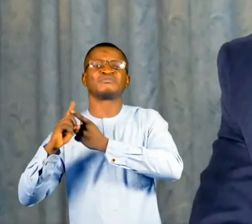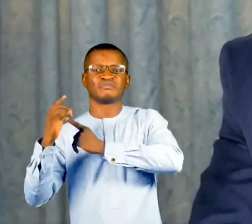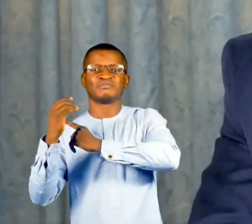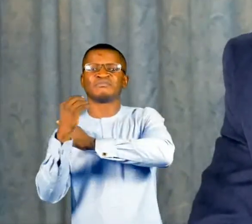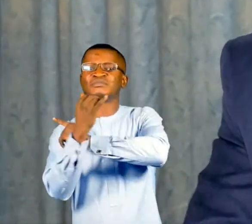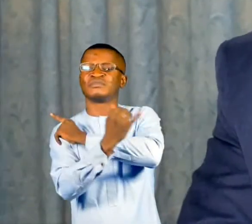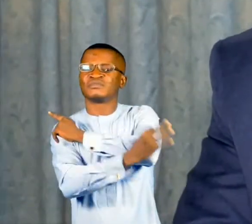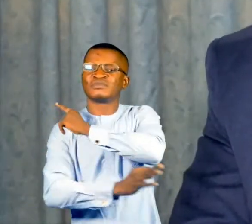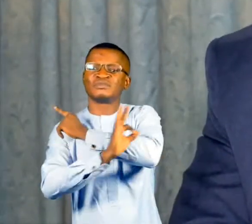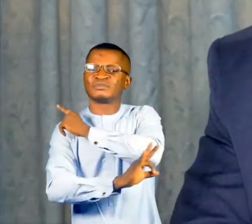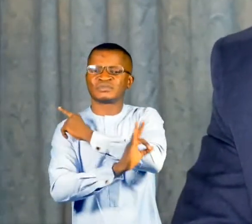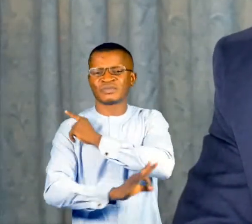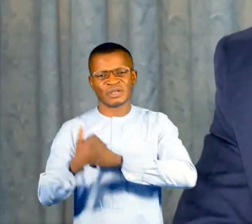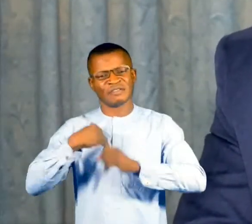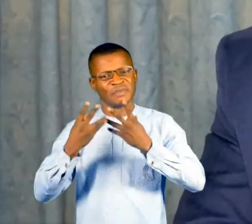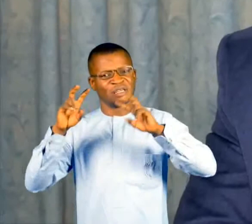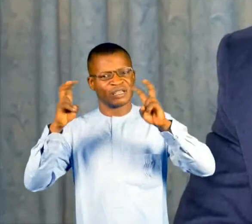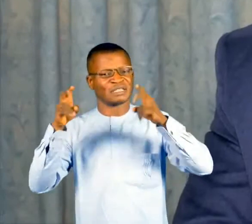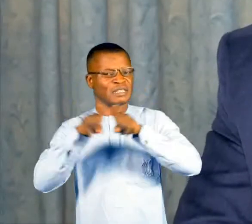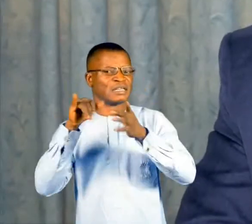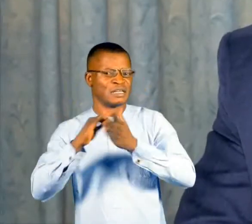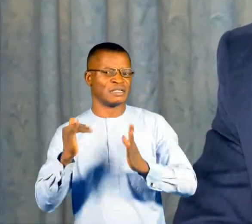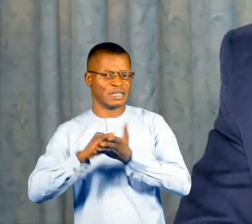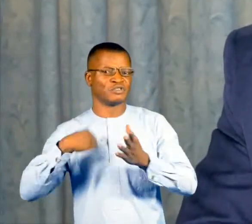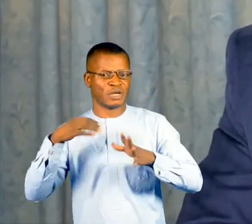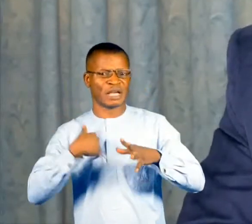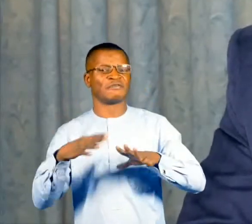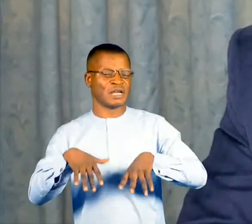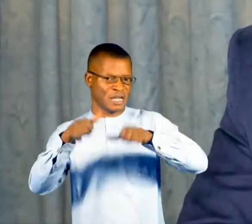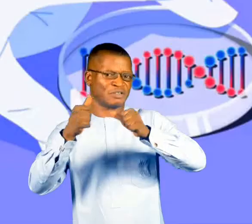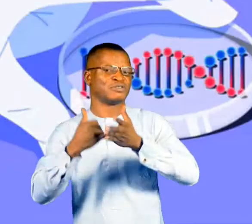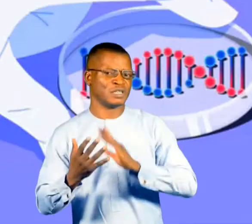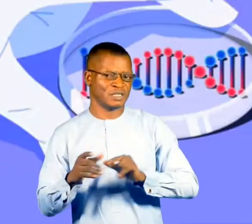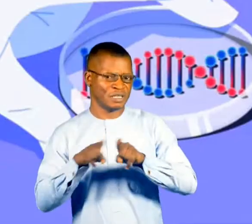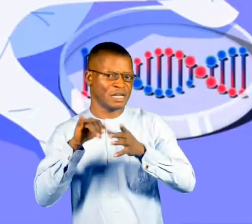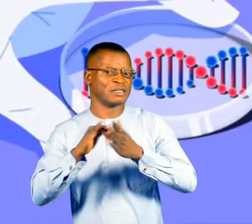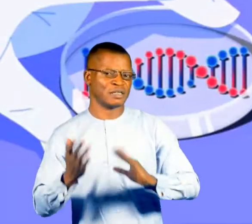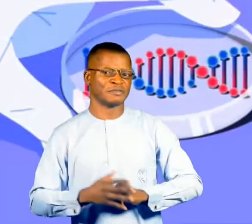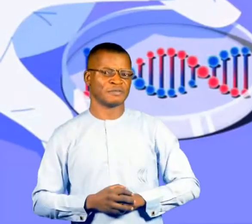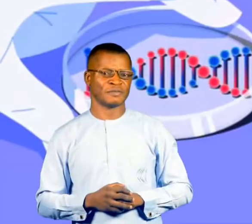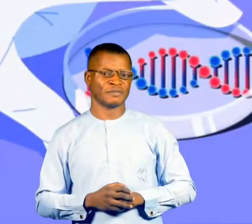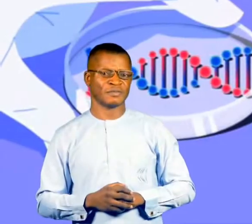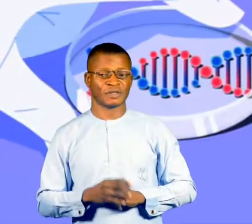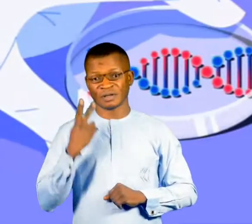have a number of cases like that we have also dealt with here. We have done